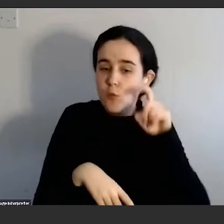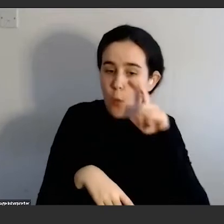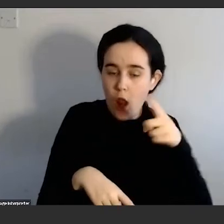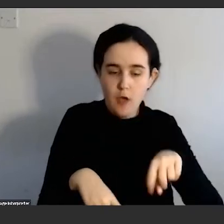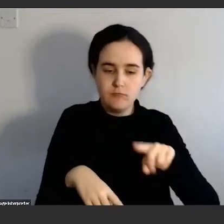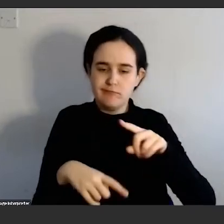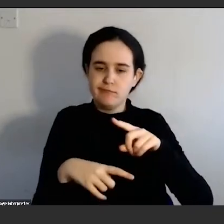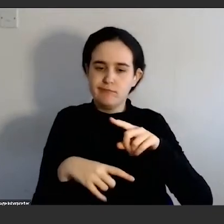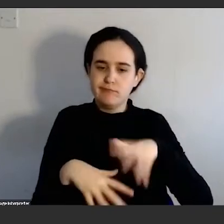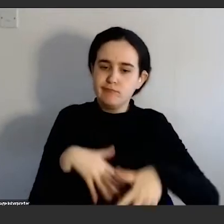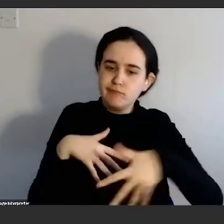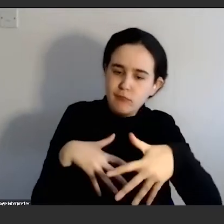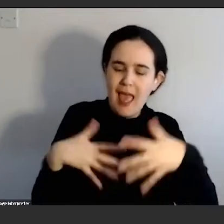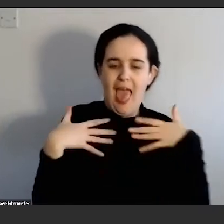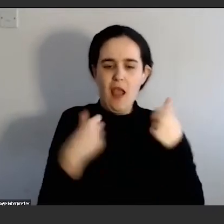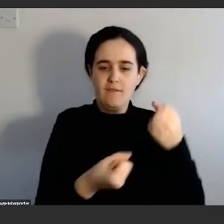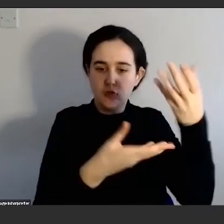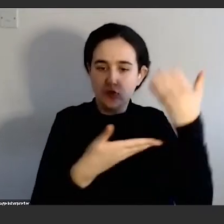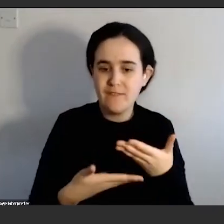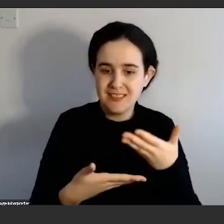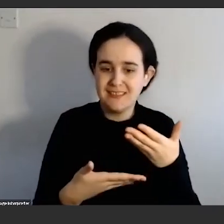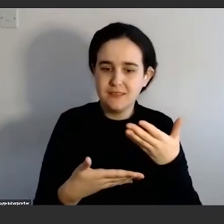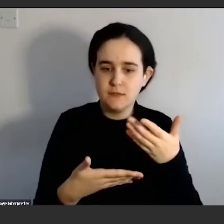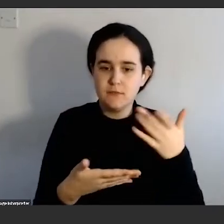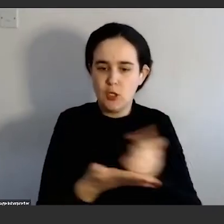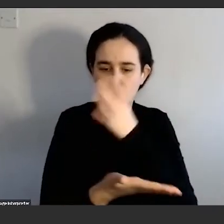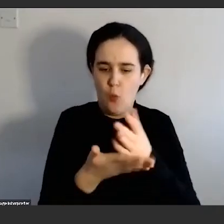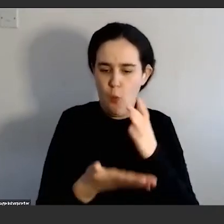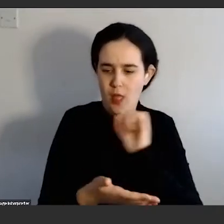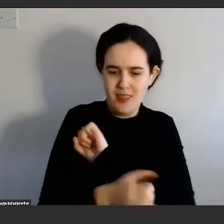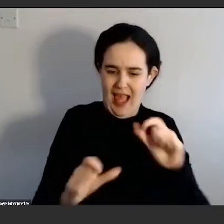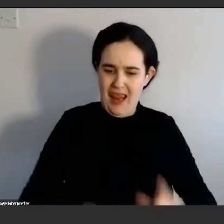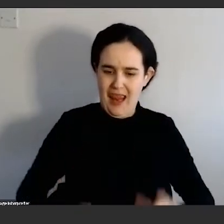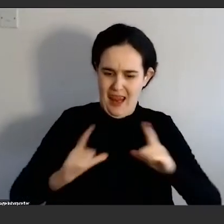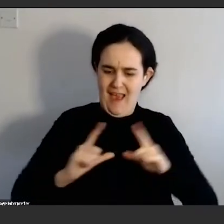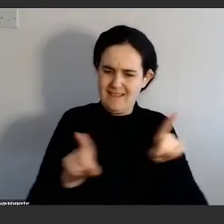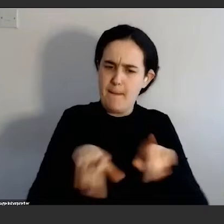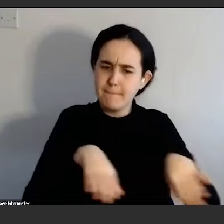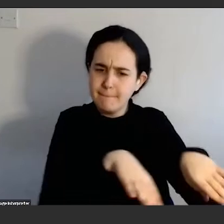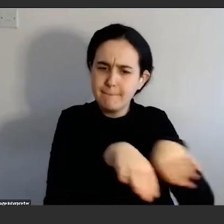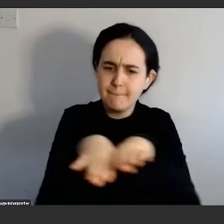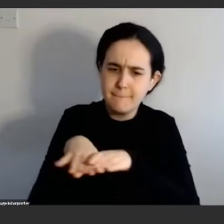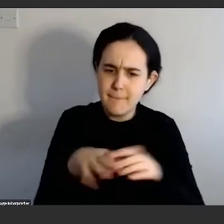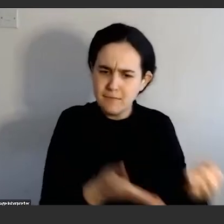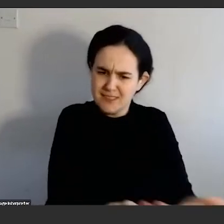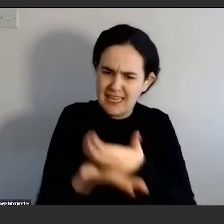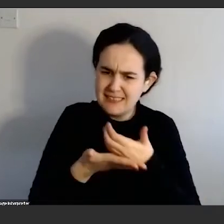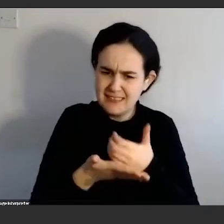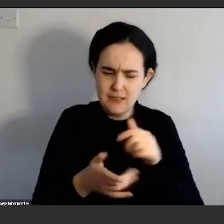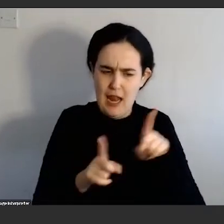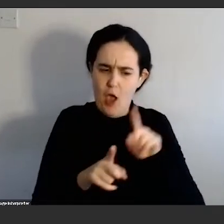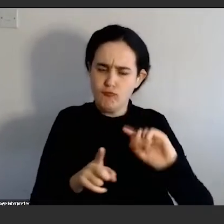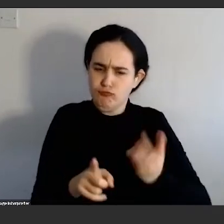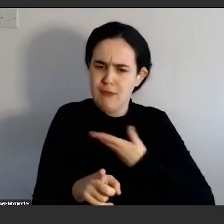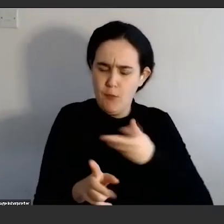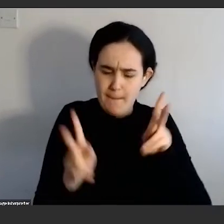as everyone. And that's where the inclusion issue comes very starkly. We must respect the rights and